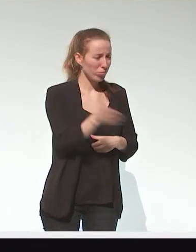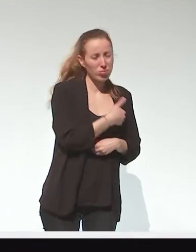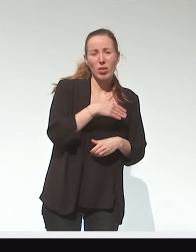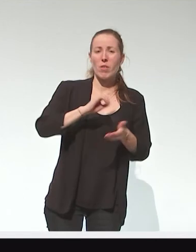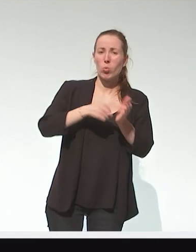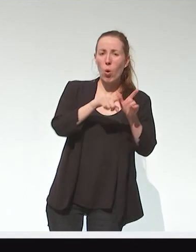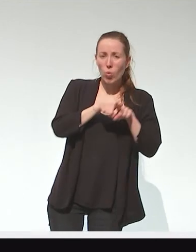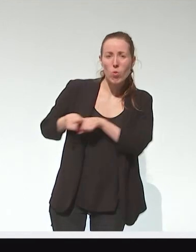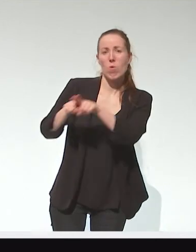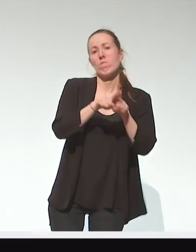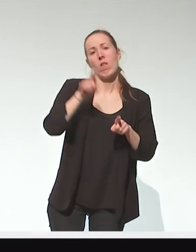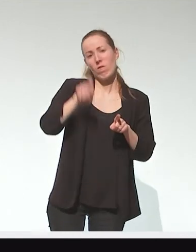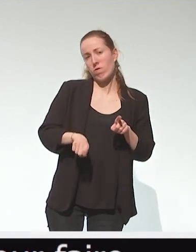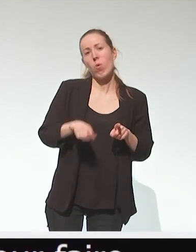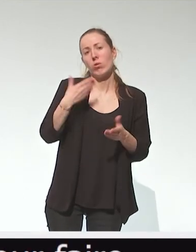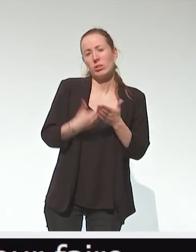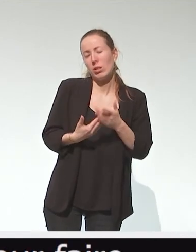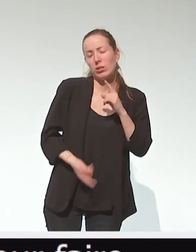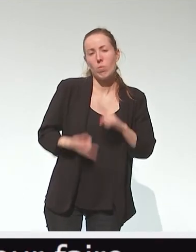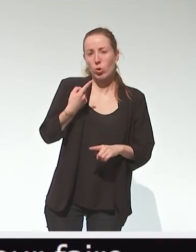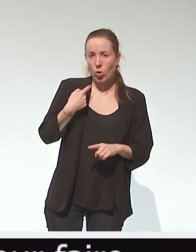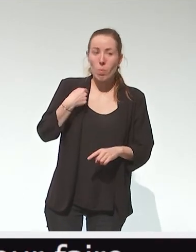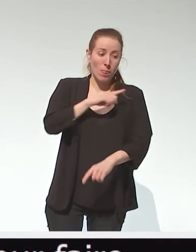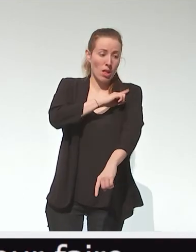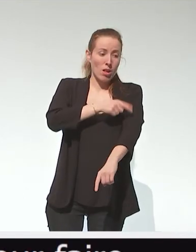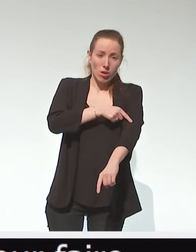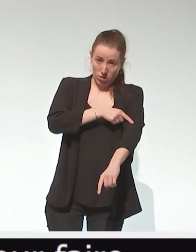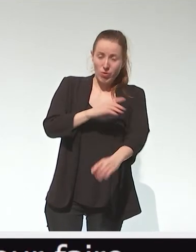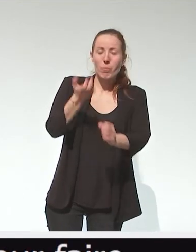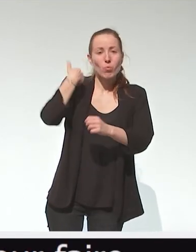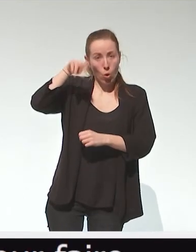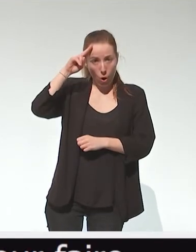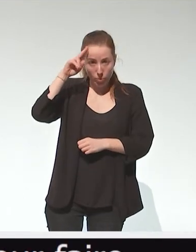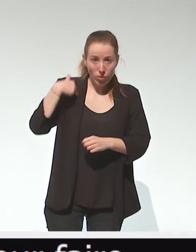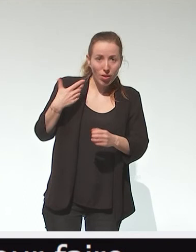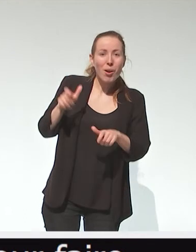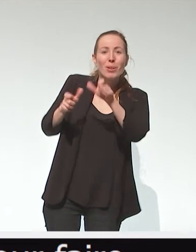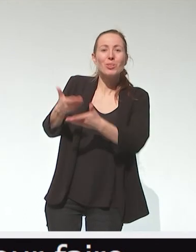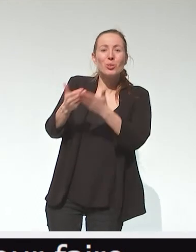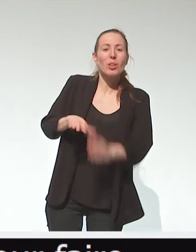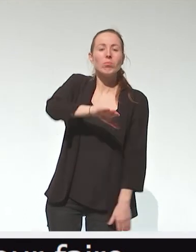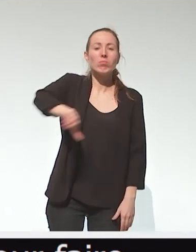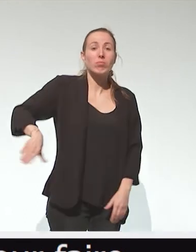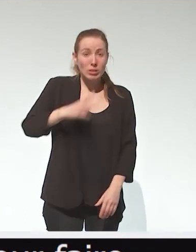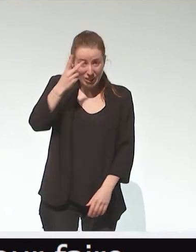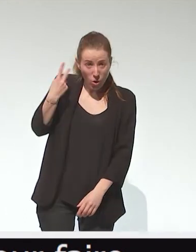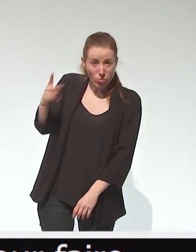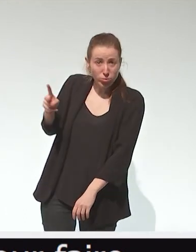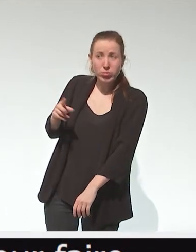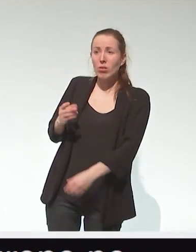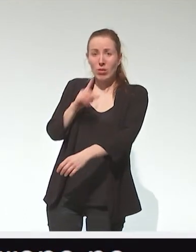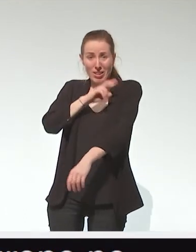out PWDs, but instead mainstream them. The EU cannot afford to deprive itself of